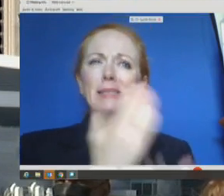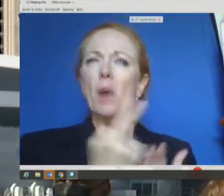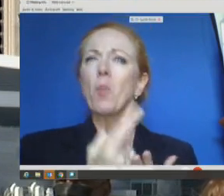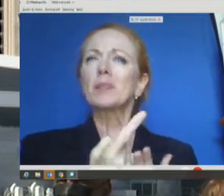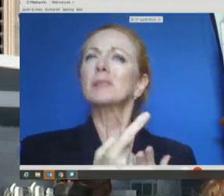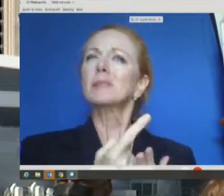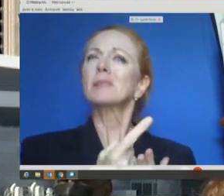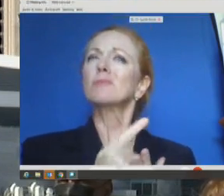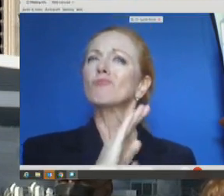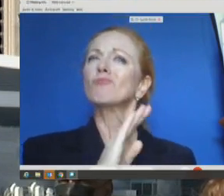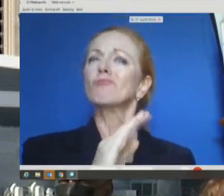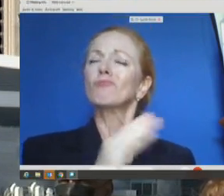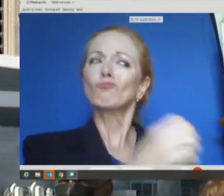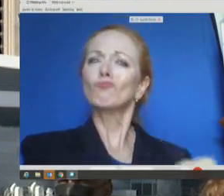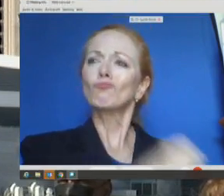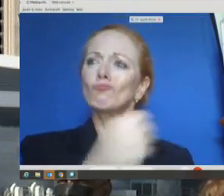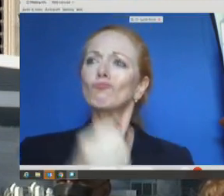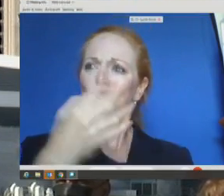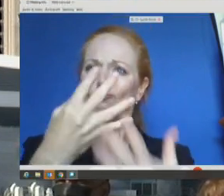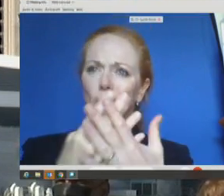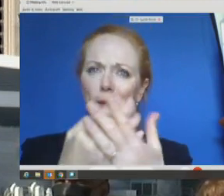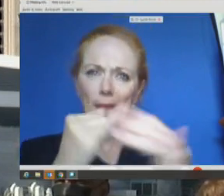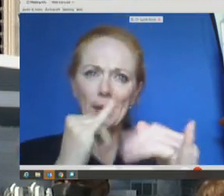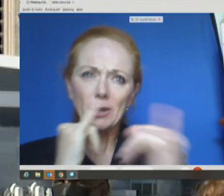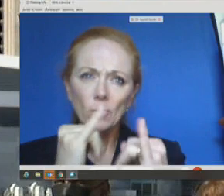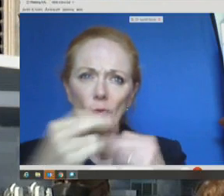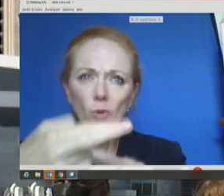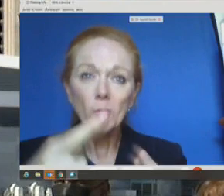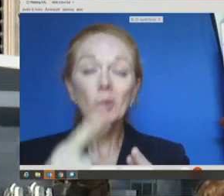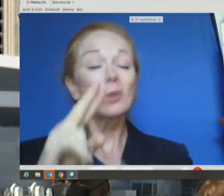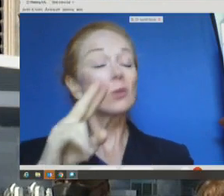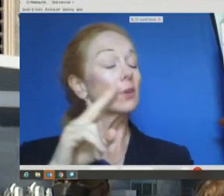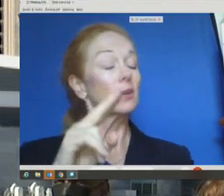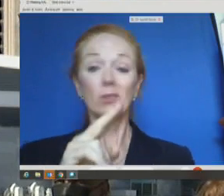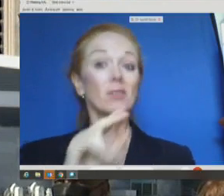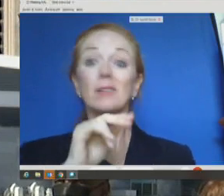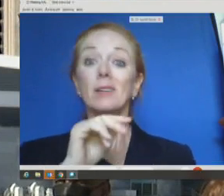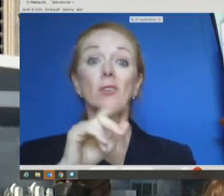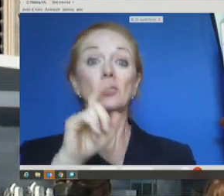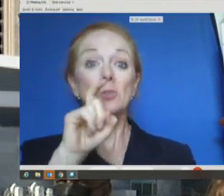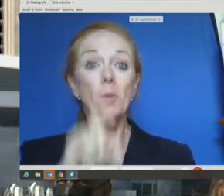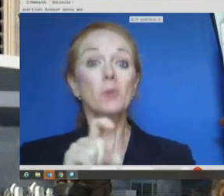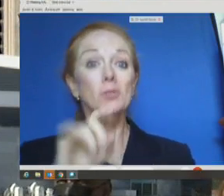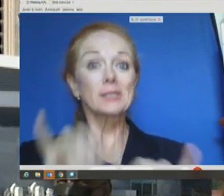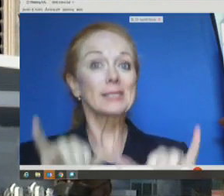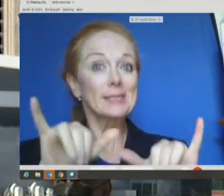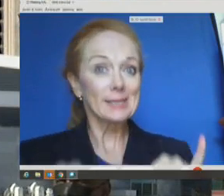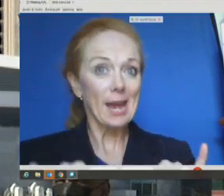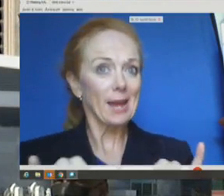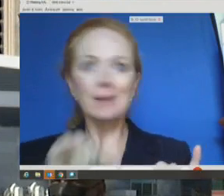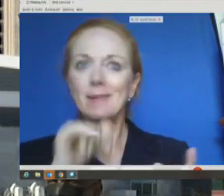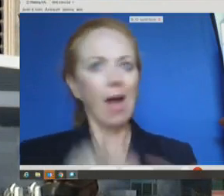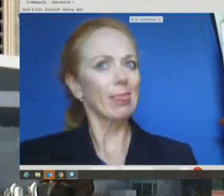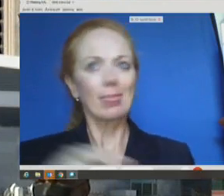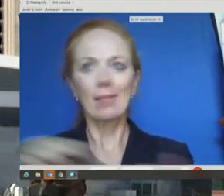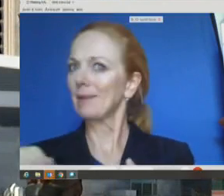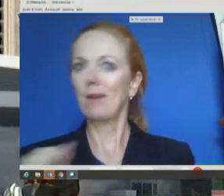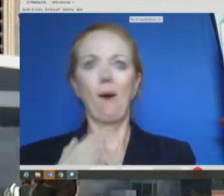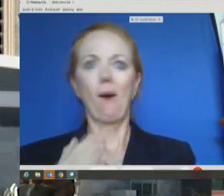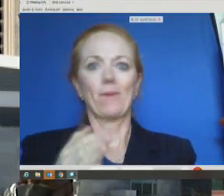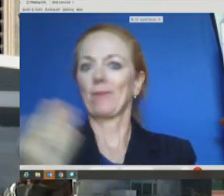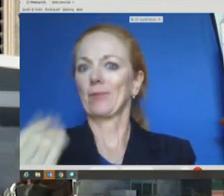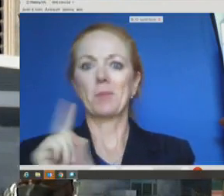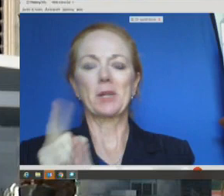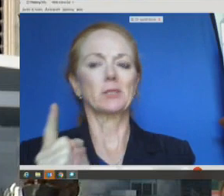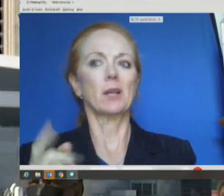custody, you are not to leave that person unattended for more than 15 minutes. That policy changed